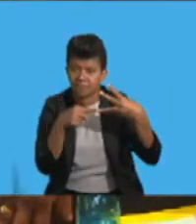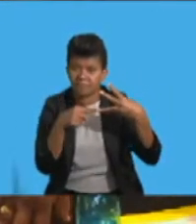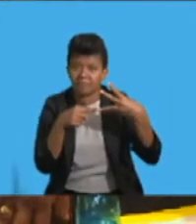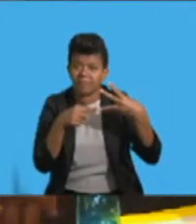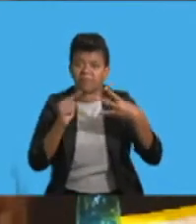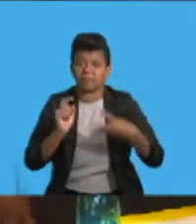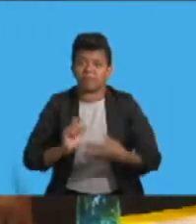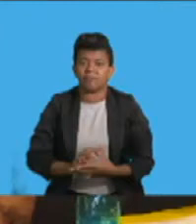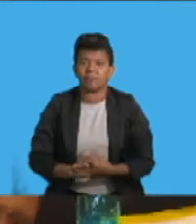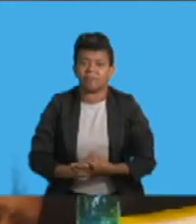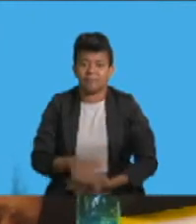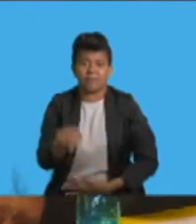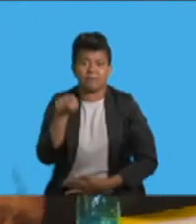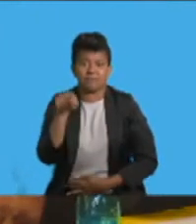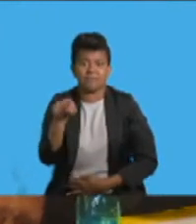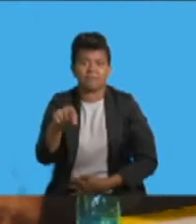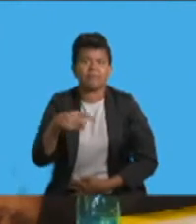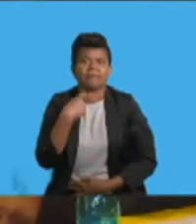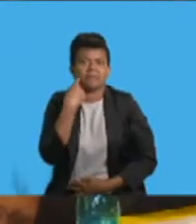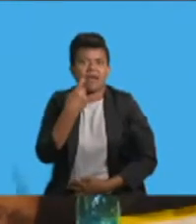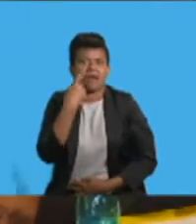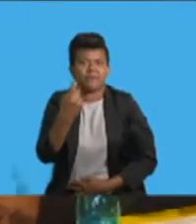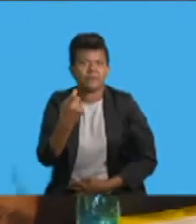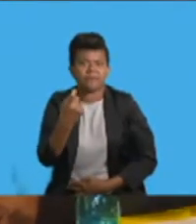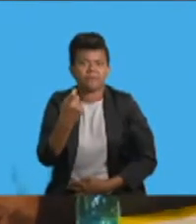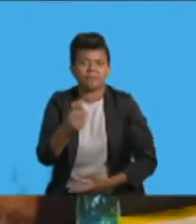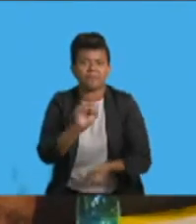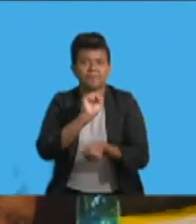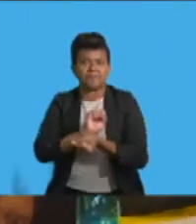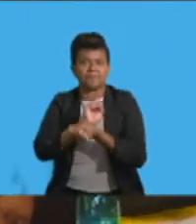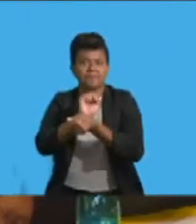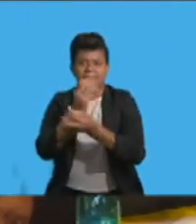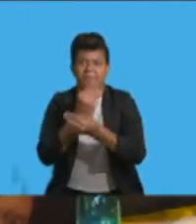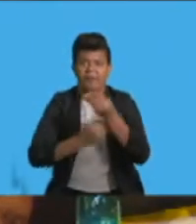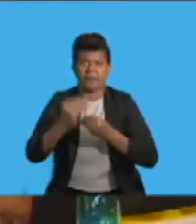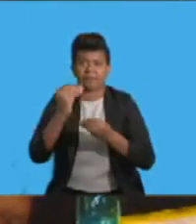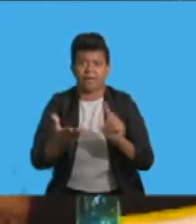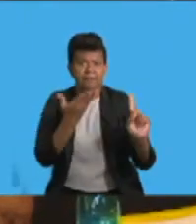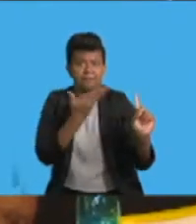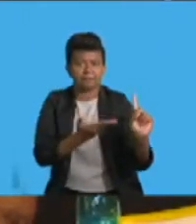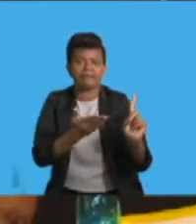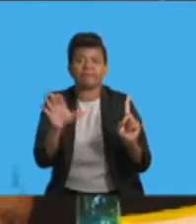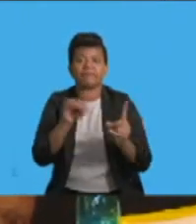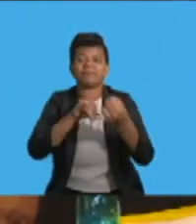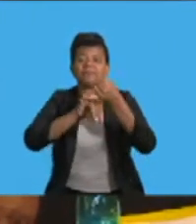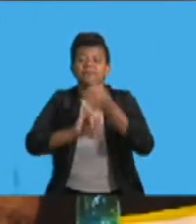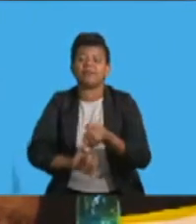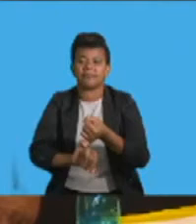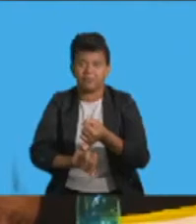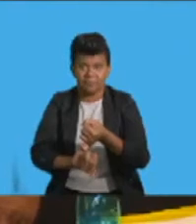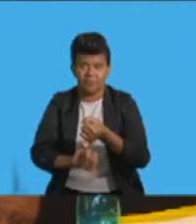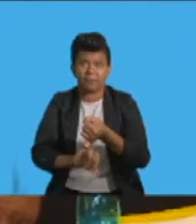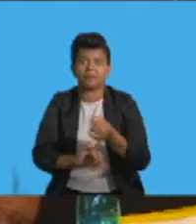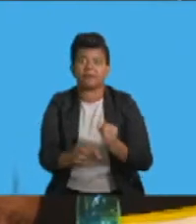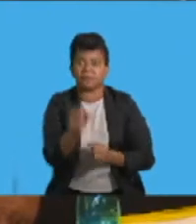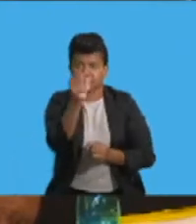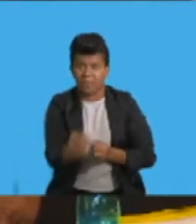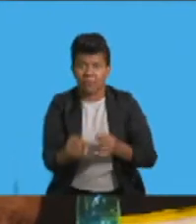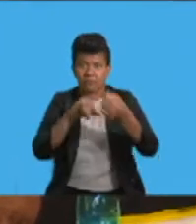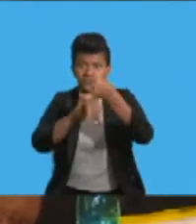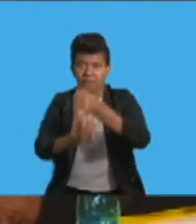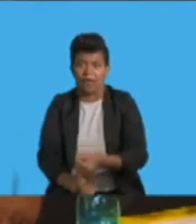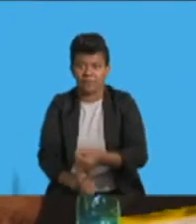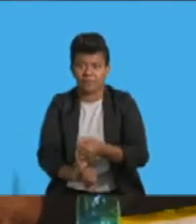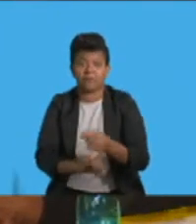concerning police officers from the Southern Division of the Fiji Police Force,